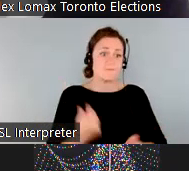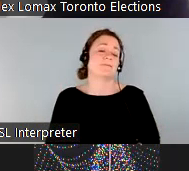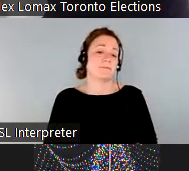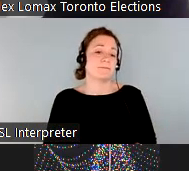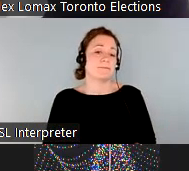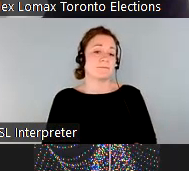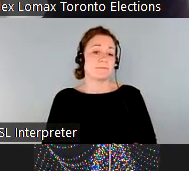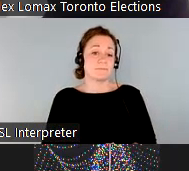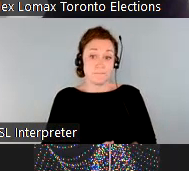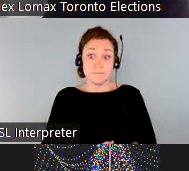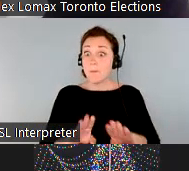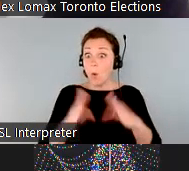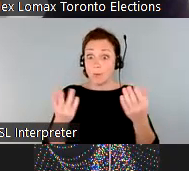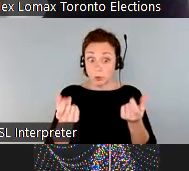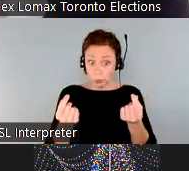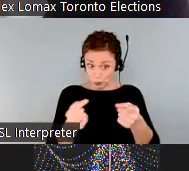To start, go to